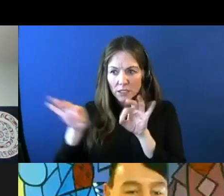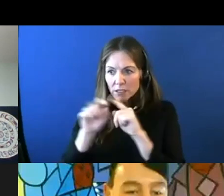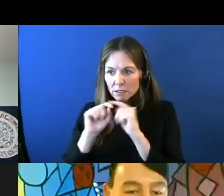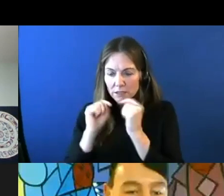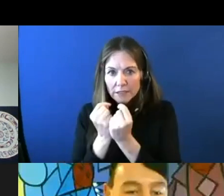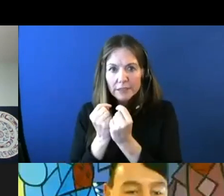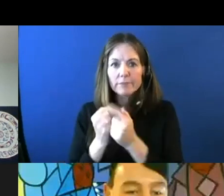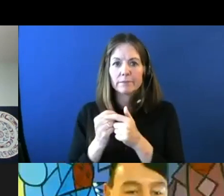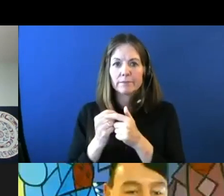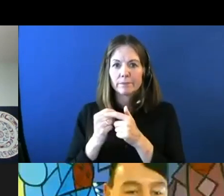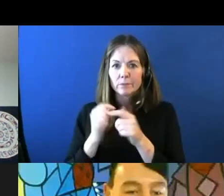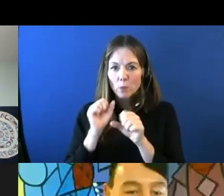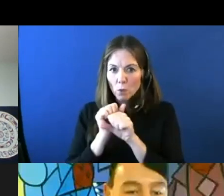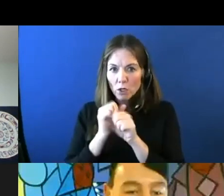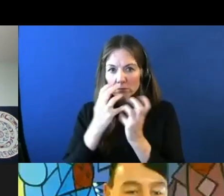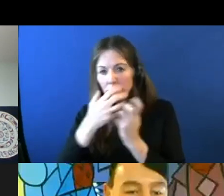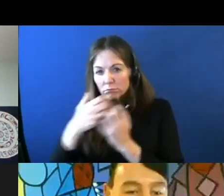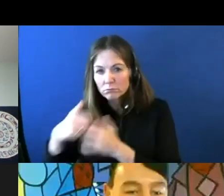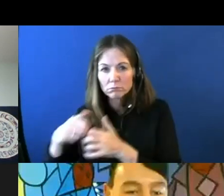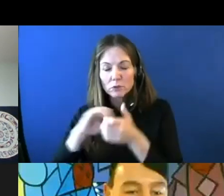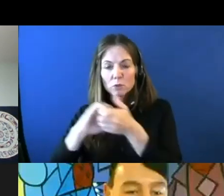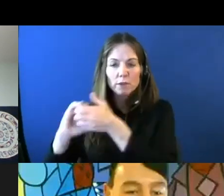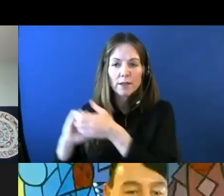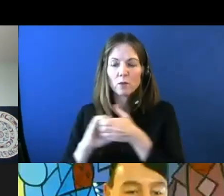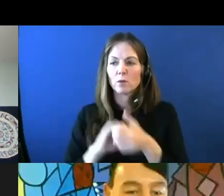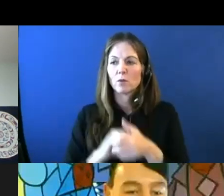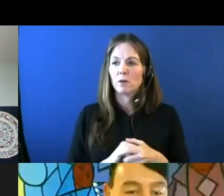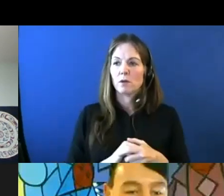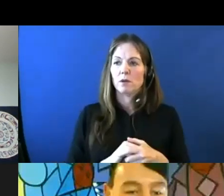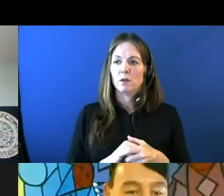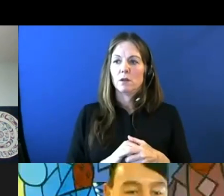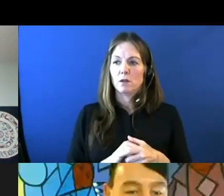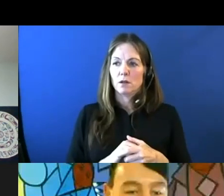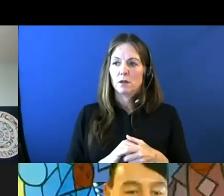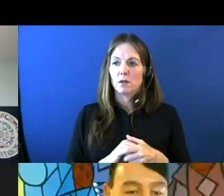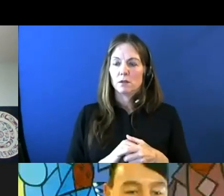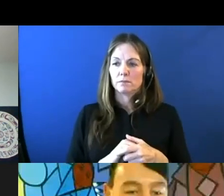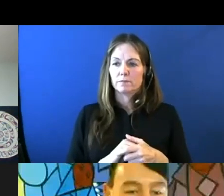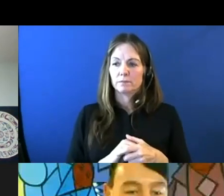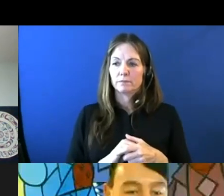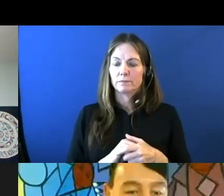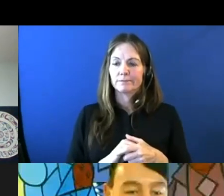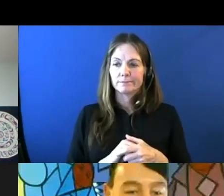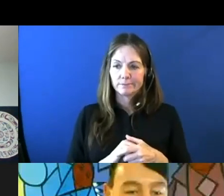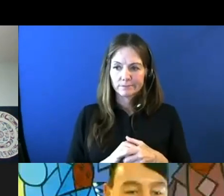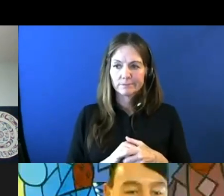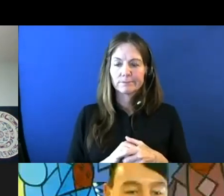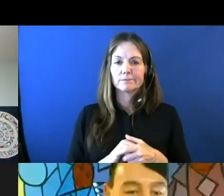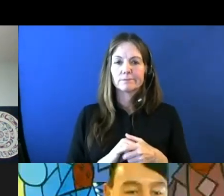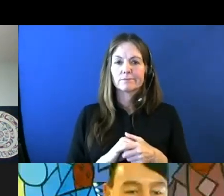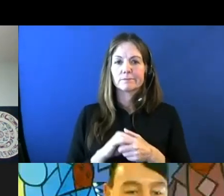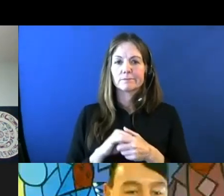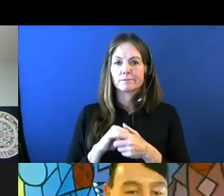team work cohesively, having everyone work through their